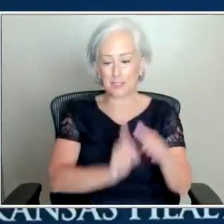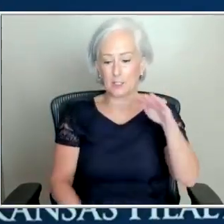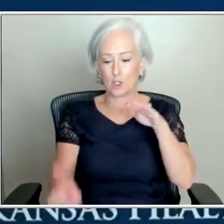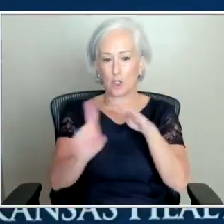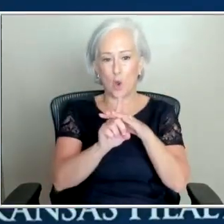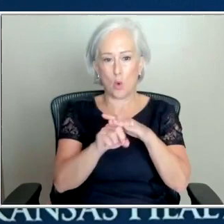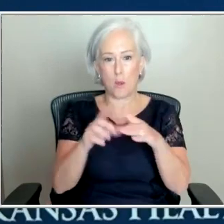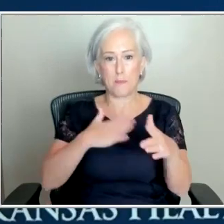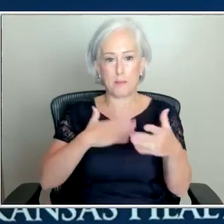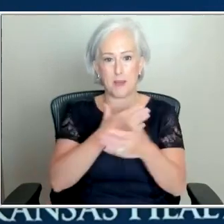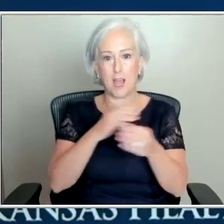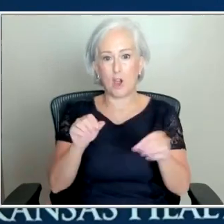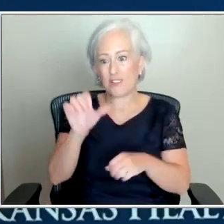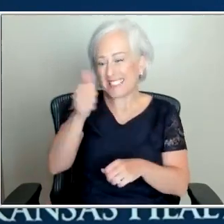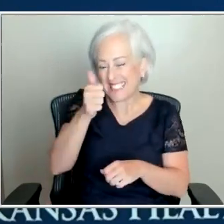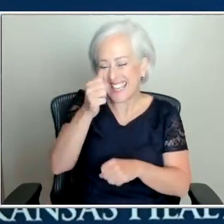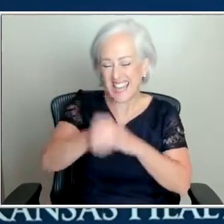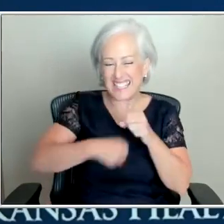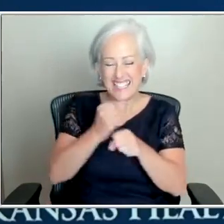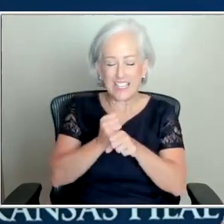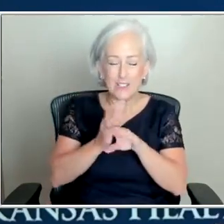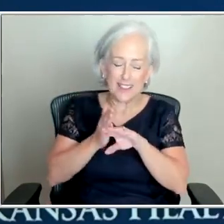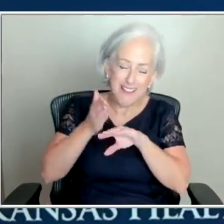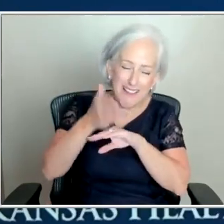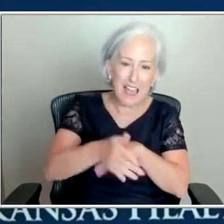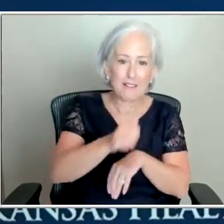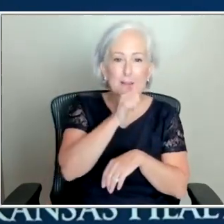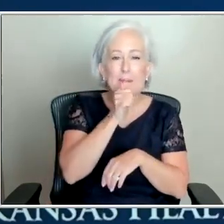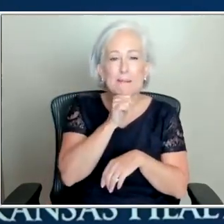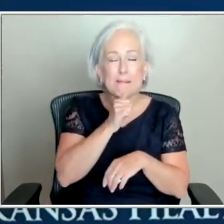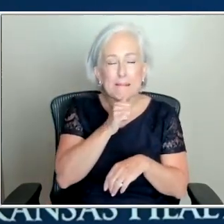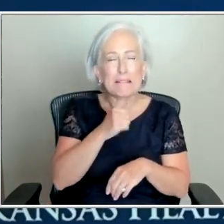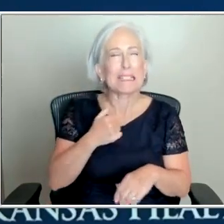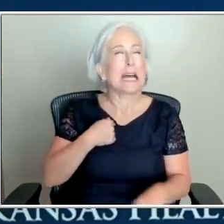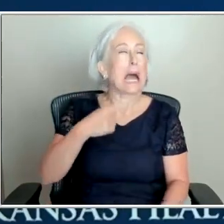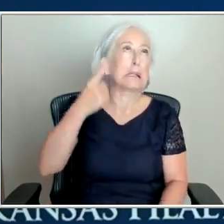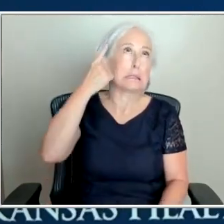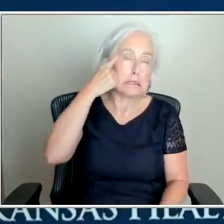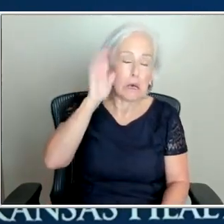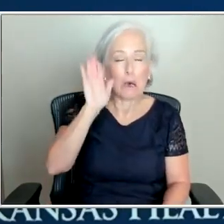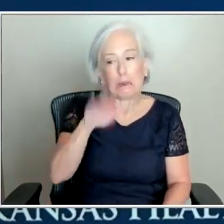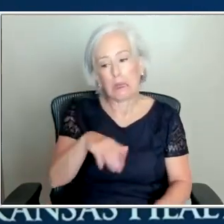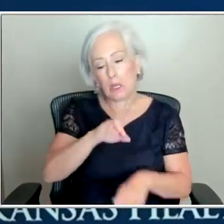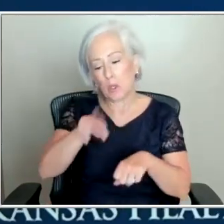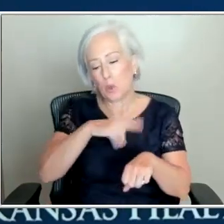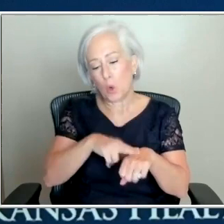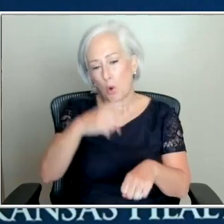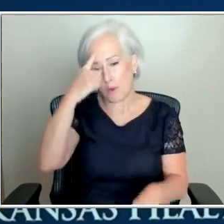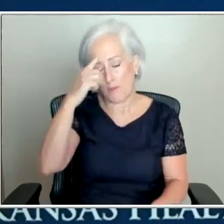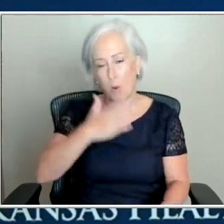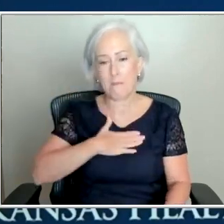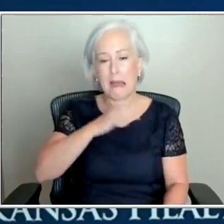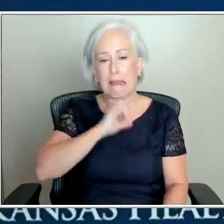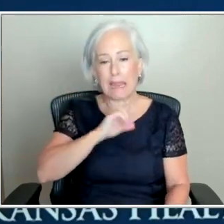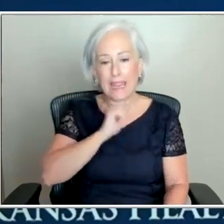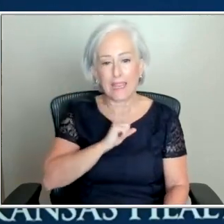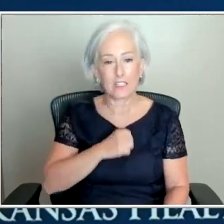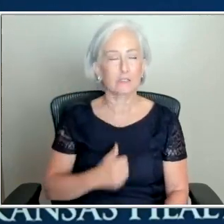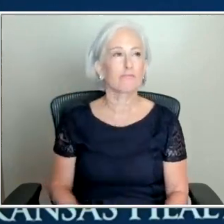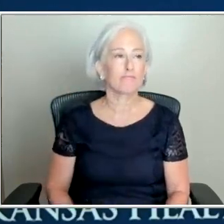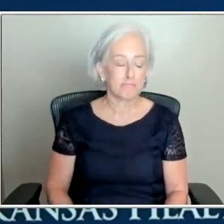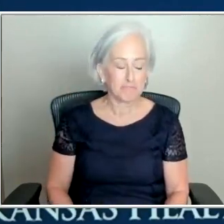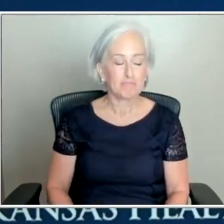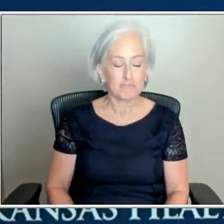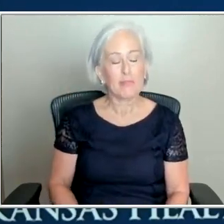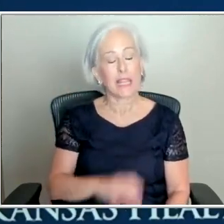years after they've been suffering with these symptoms saying, well, I just sort of thought this was a normal part of aging. And while aging is a risk factor for